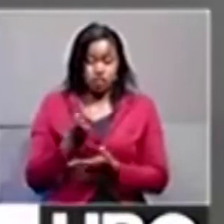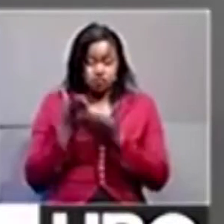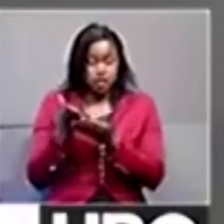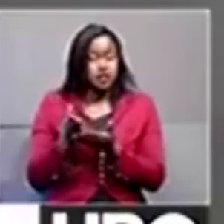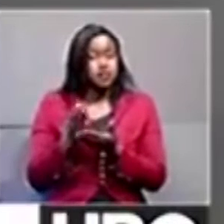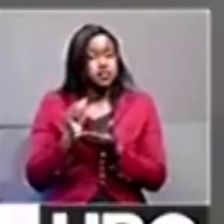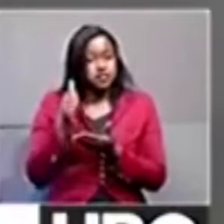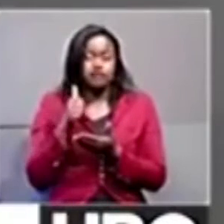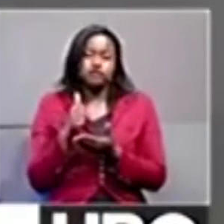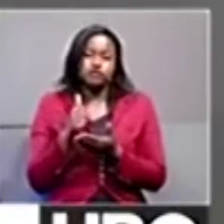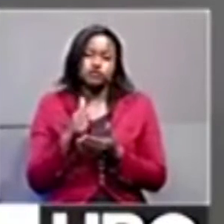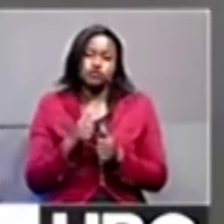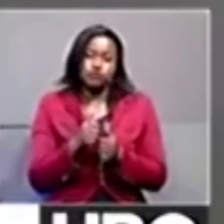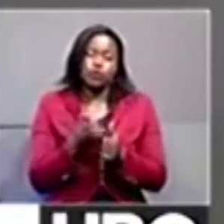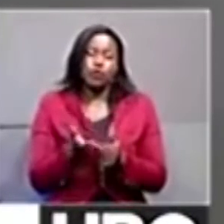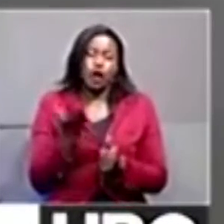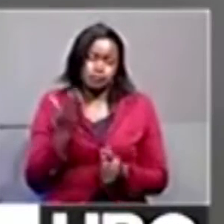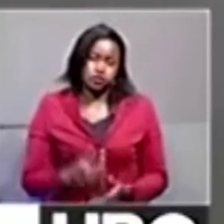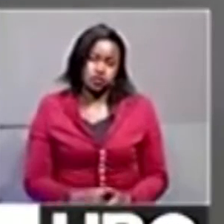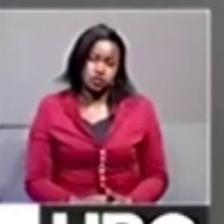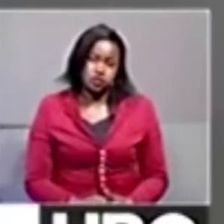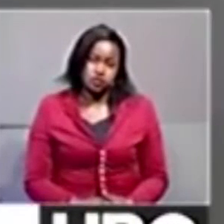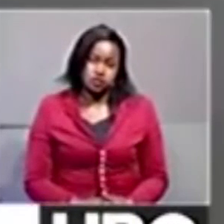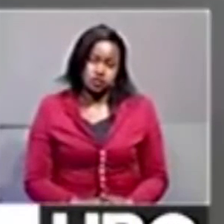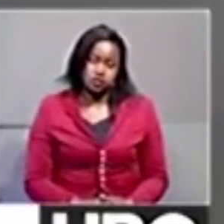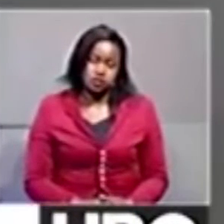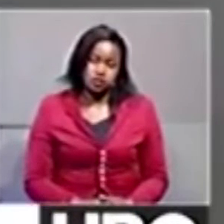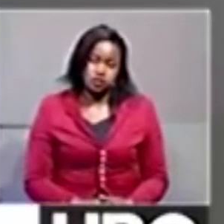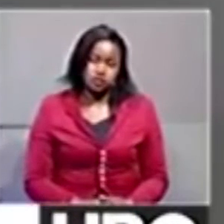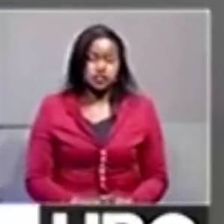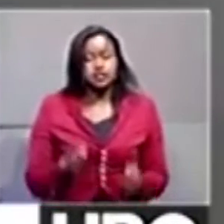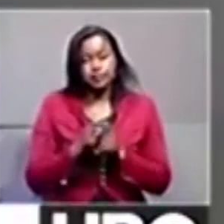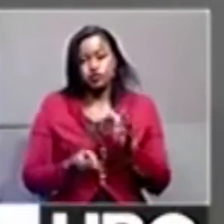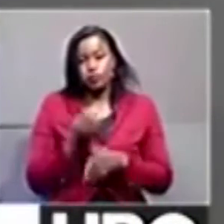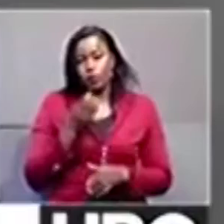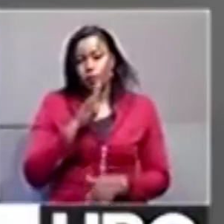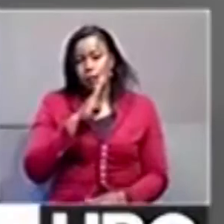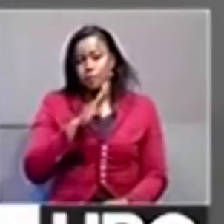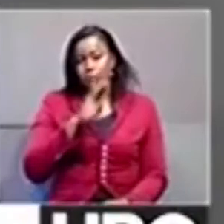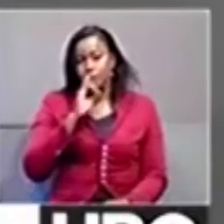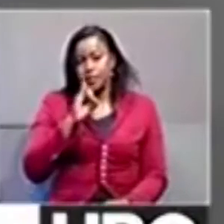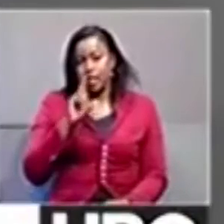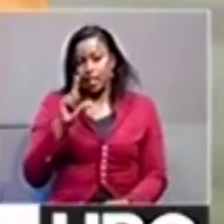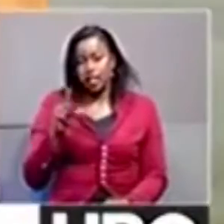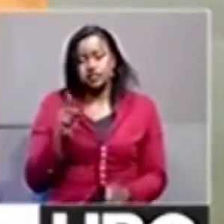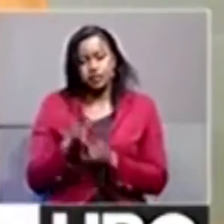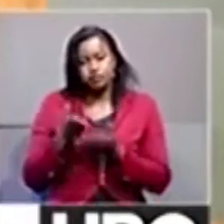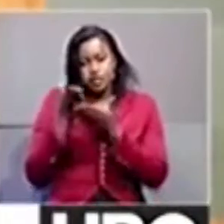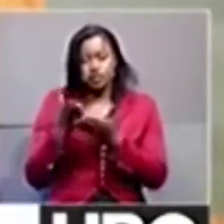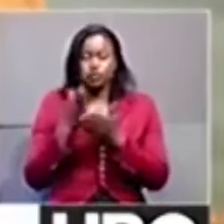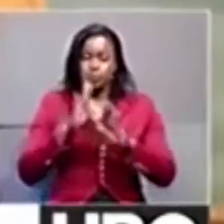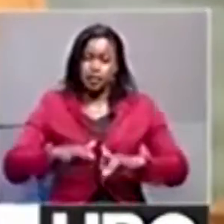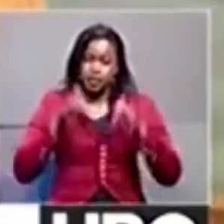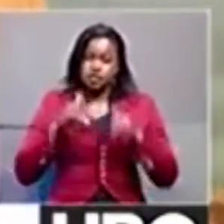consider taking it forward into a bill and presenting to Parliament. Efforts